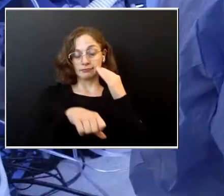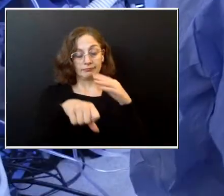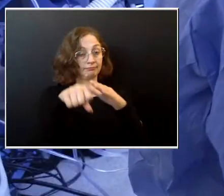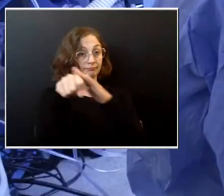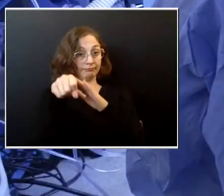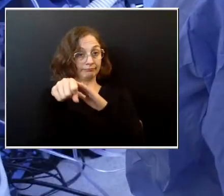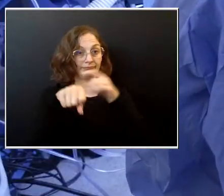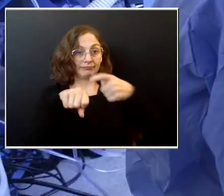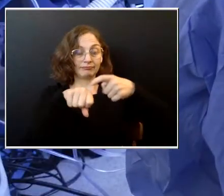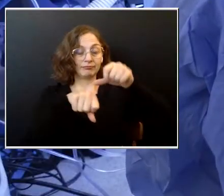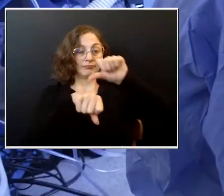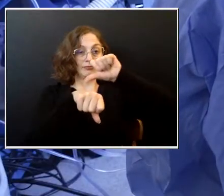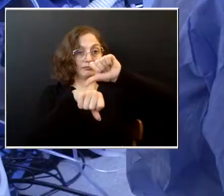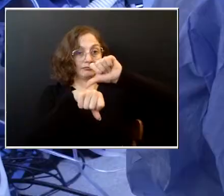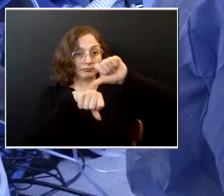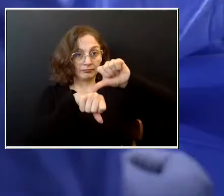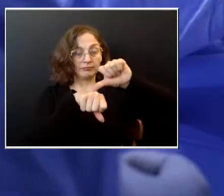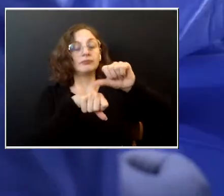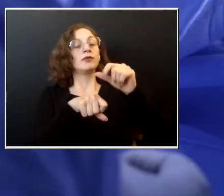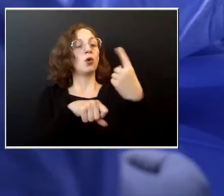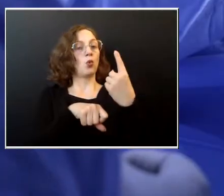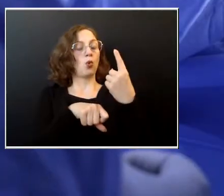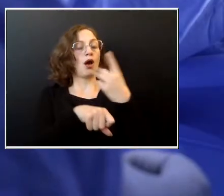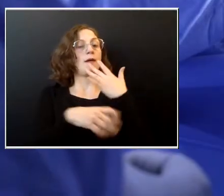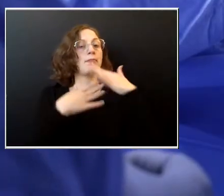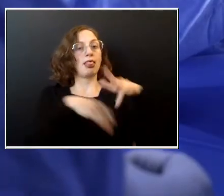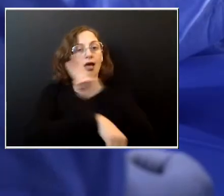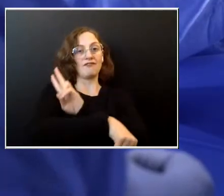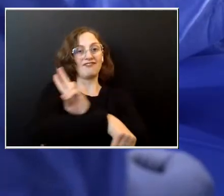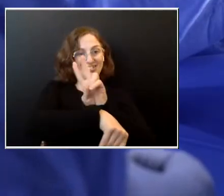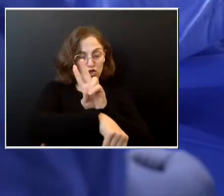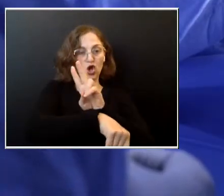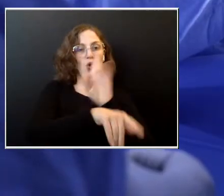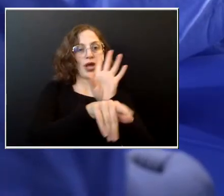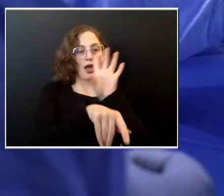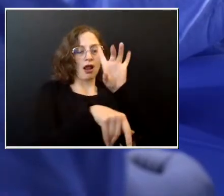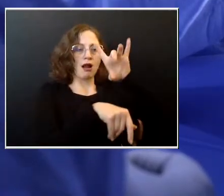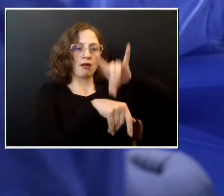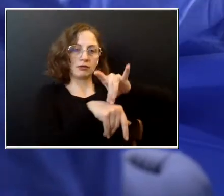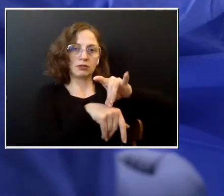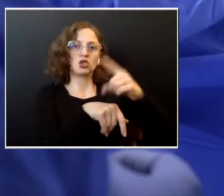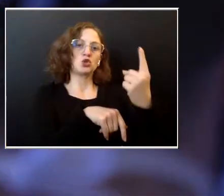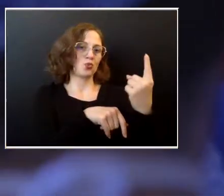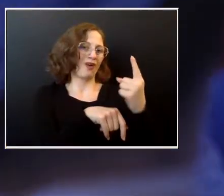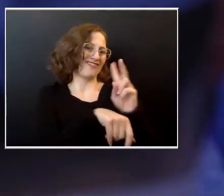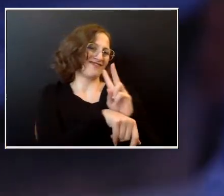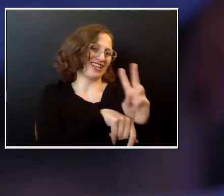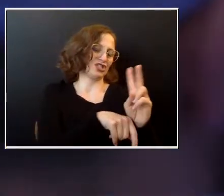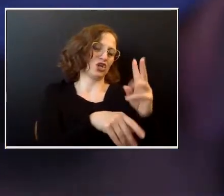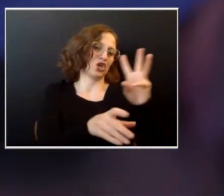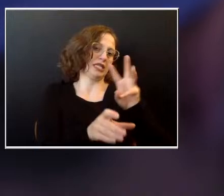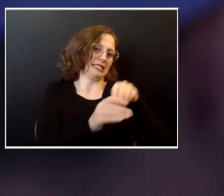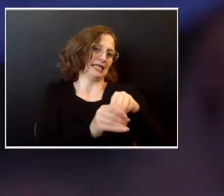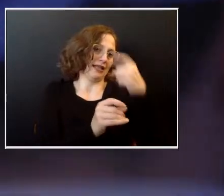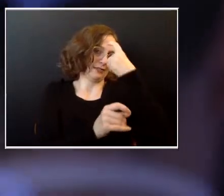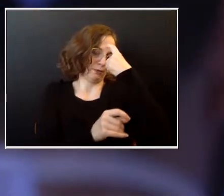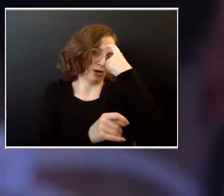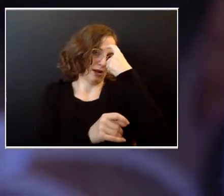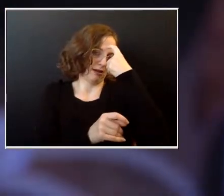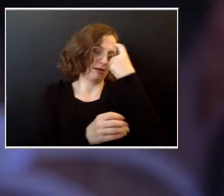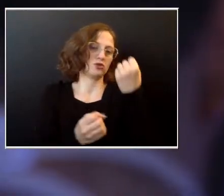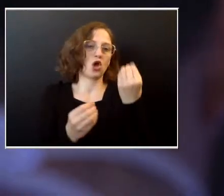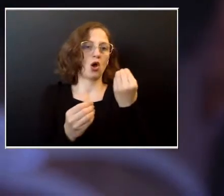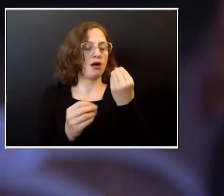plug it directly in to one of the blood vessels on the surface of her brain, so it immediately starts bringing blood in. He definitely gave me confidence because